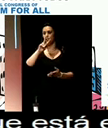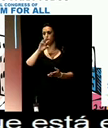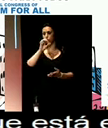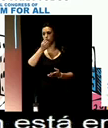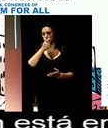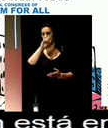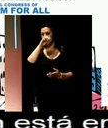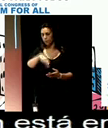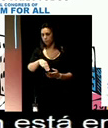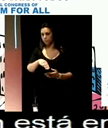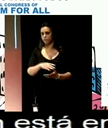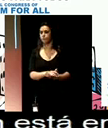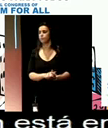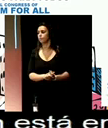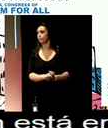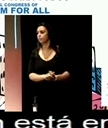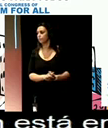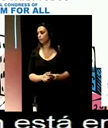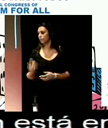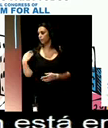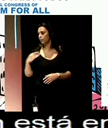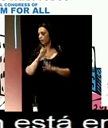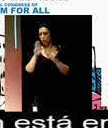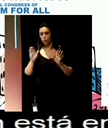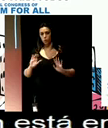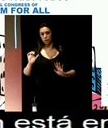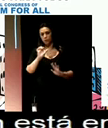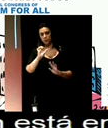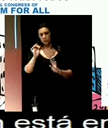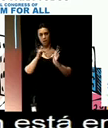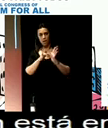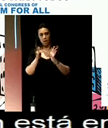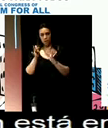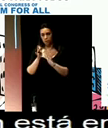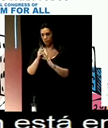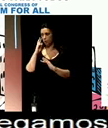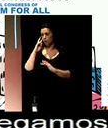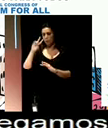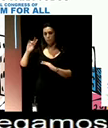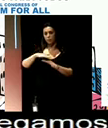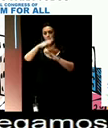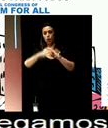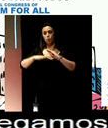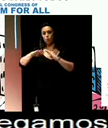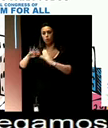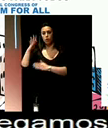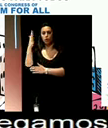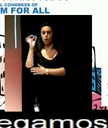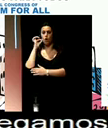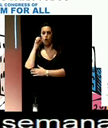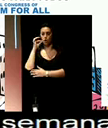last week of Jesus. This is the view from Mount of Olives, looking towards the old city of